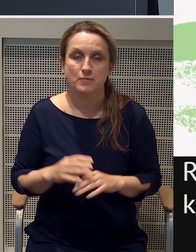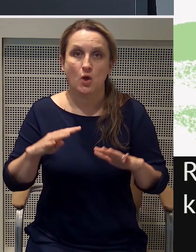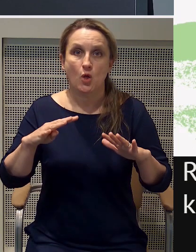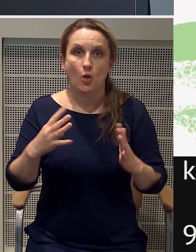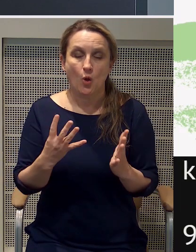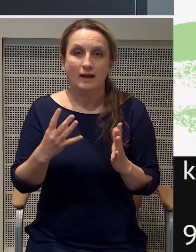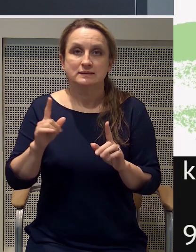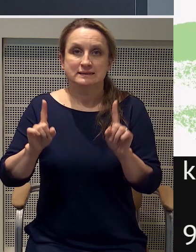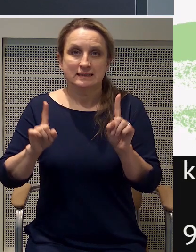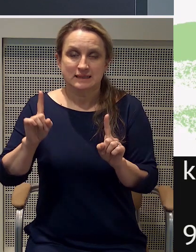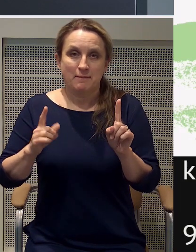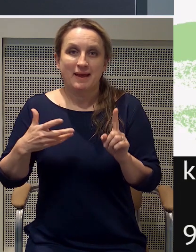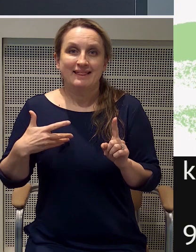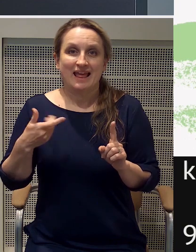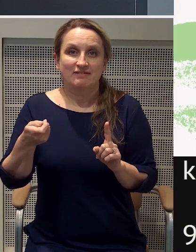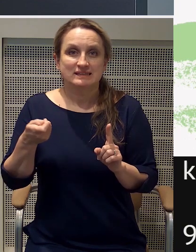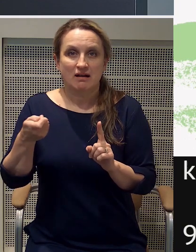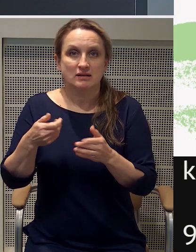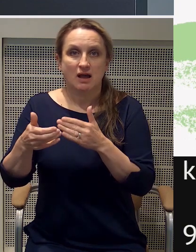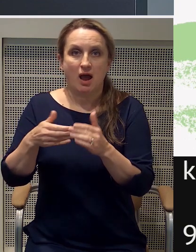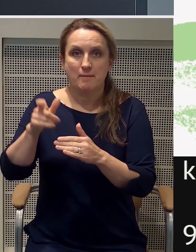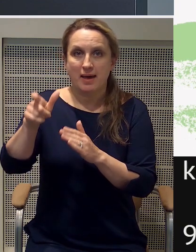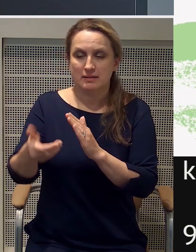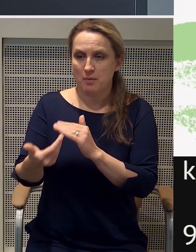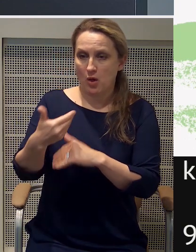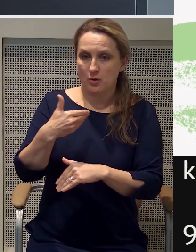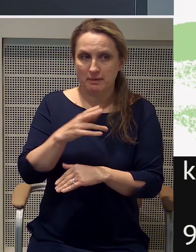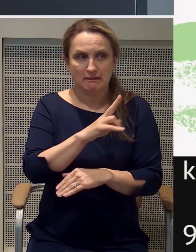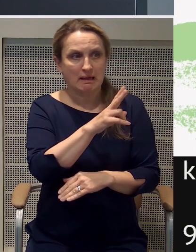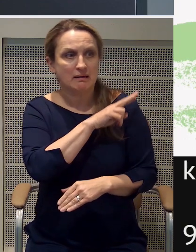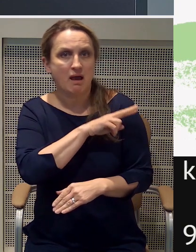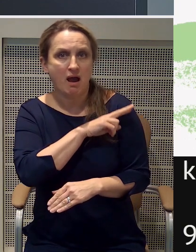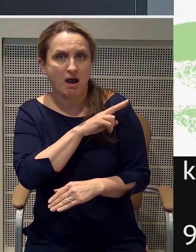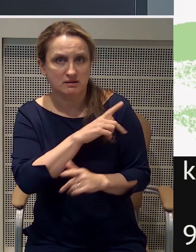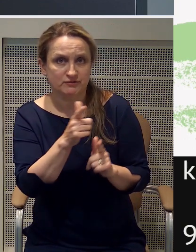year? Now, in December,